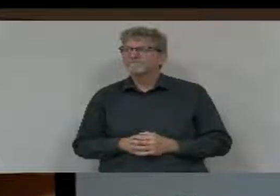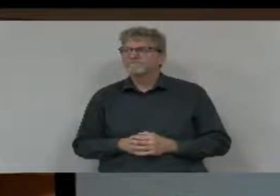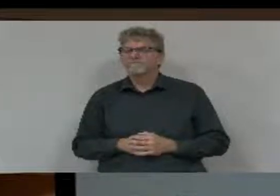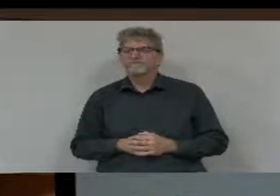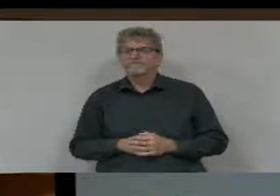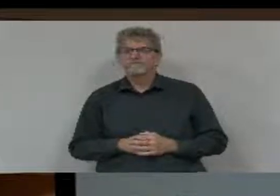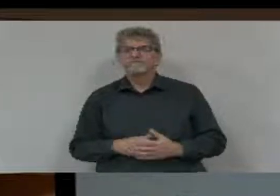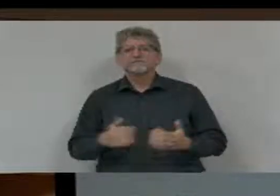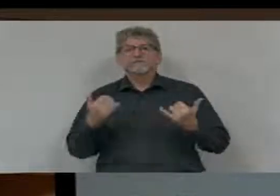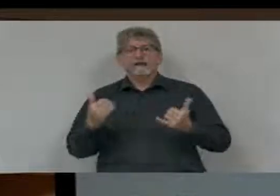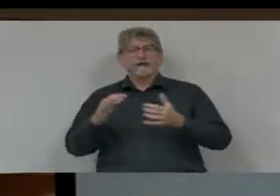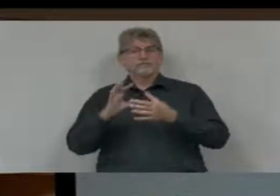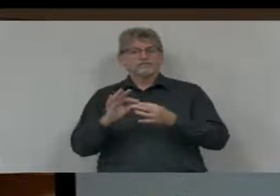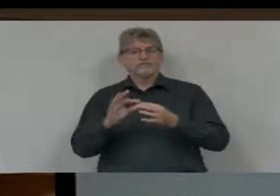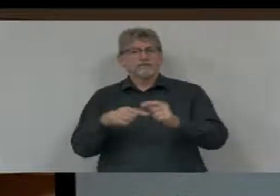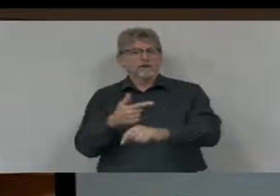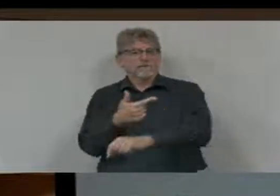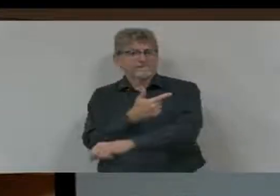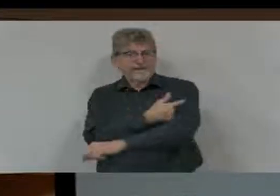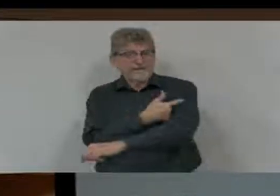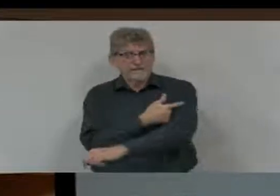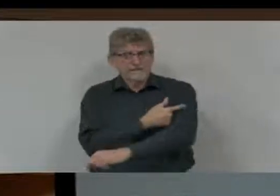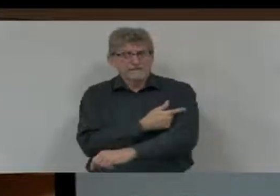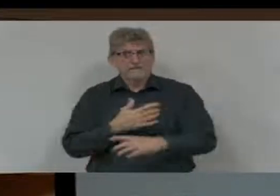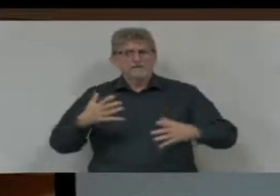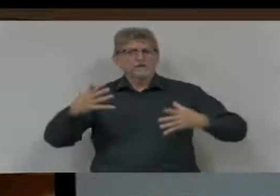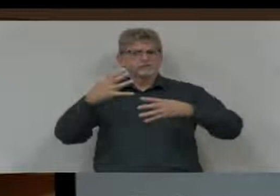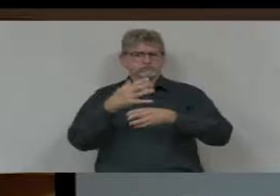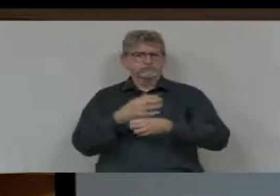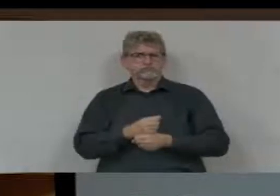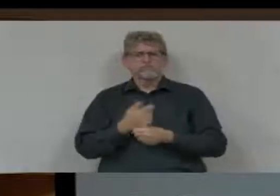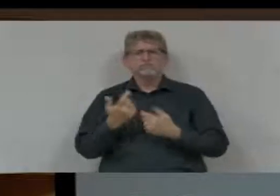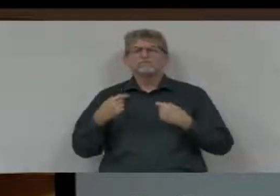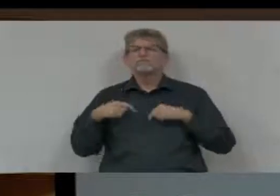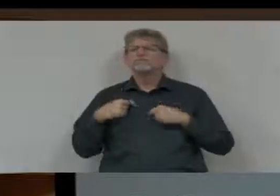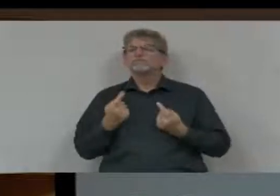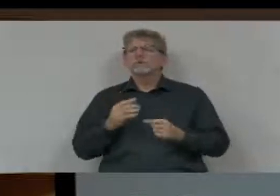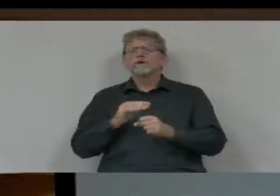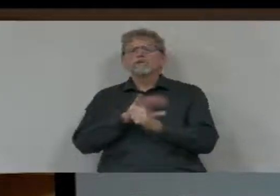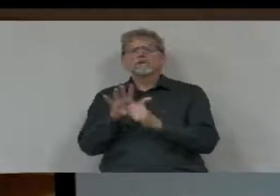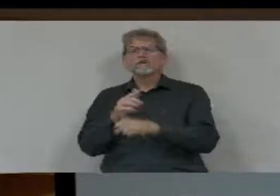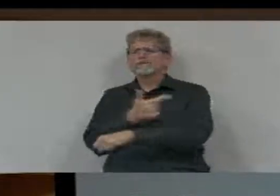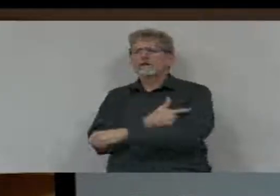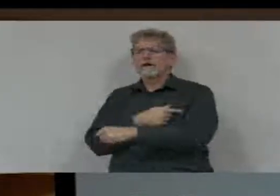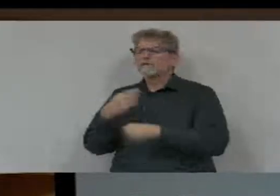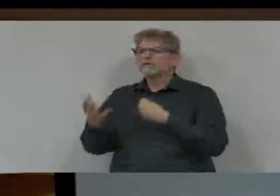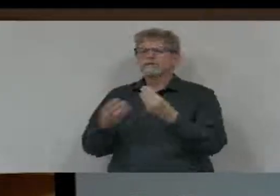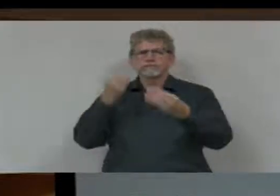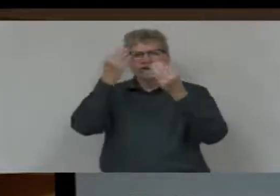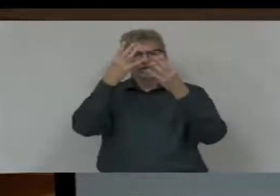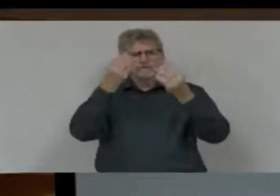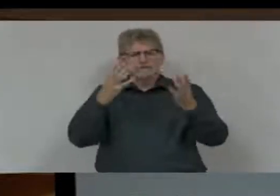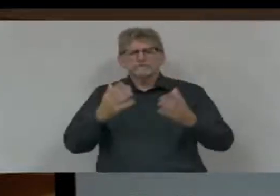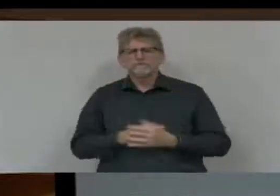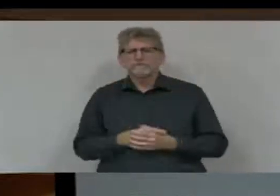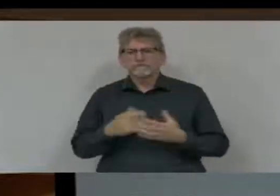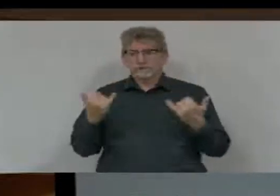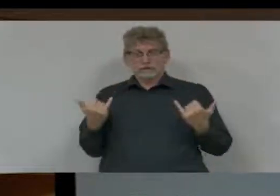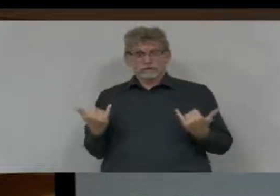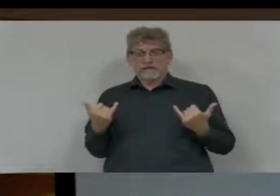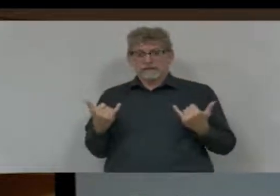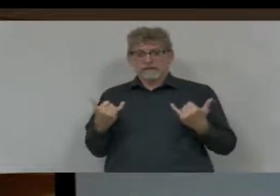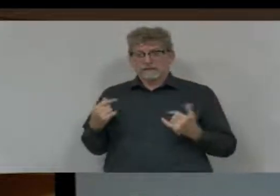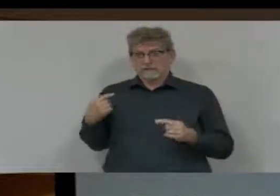And lastly, I wanted to provide a summary of our COVID-19 vaccination data. As of today, we've had just